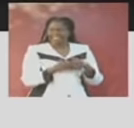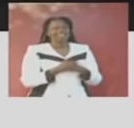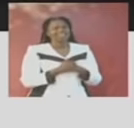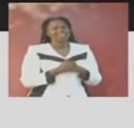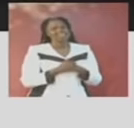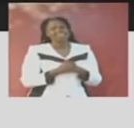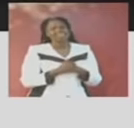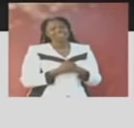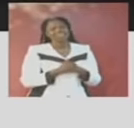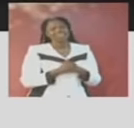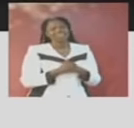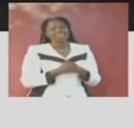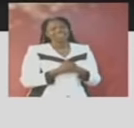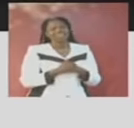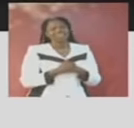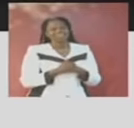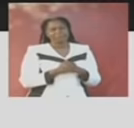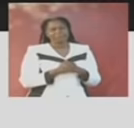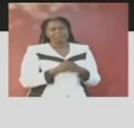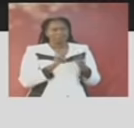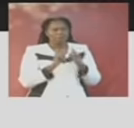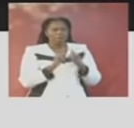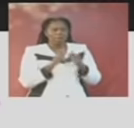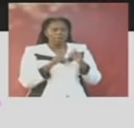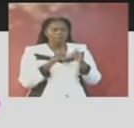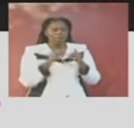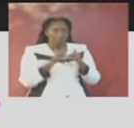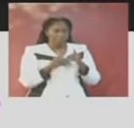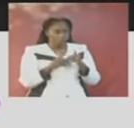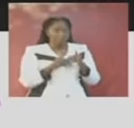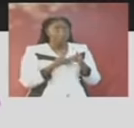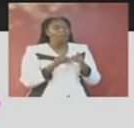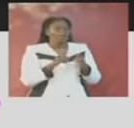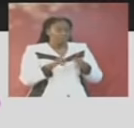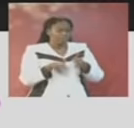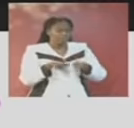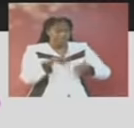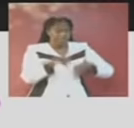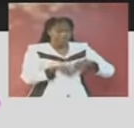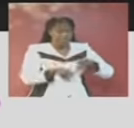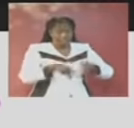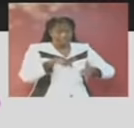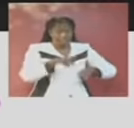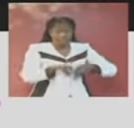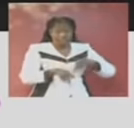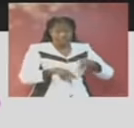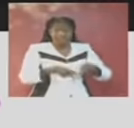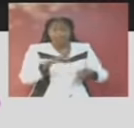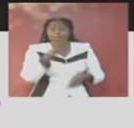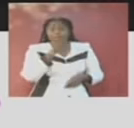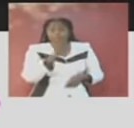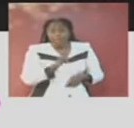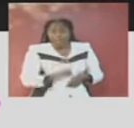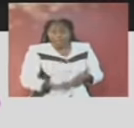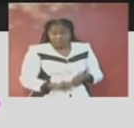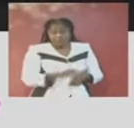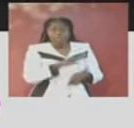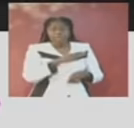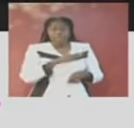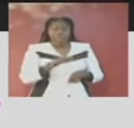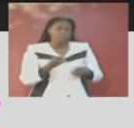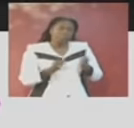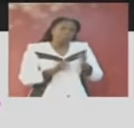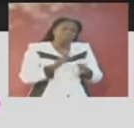the demographic distribution, next please, we see that the age and sex distributions of the